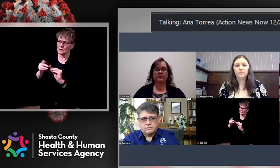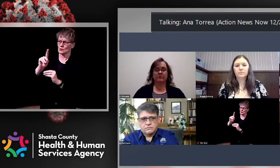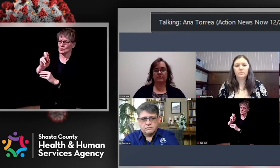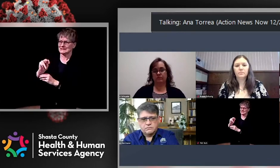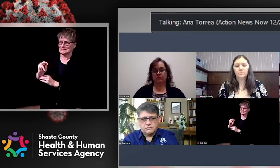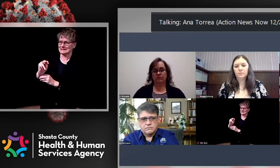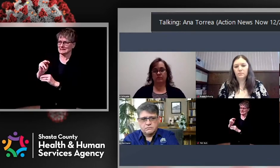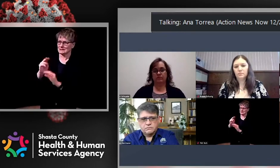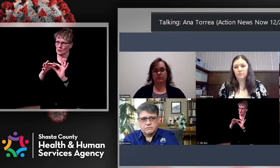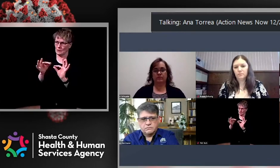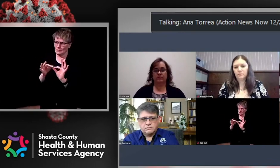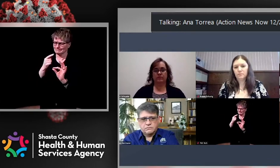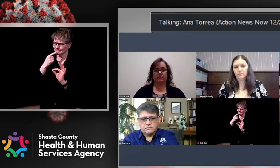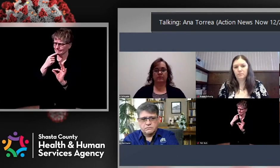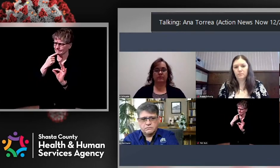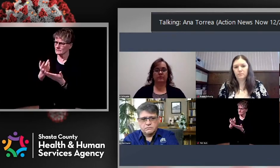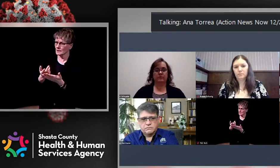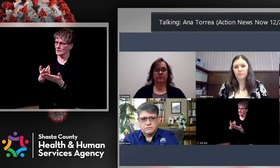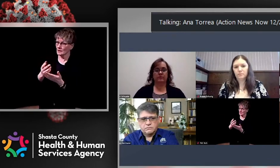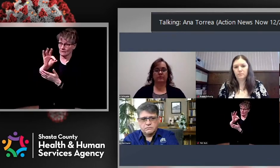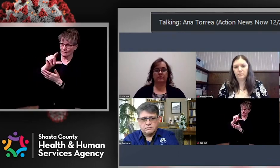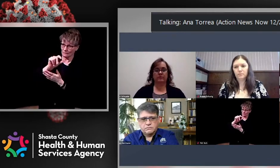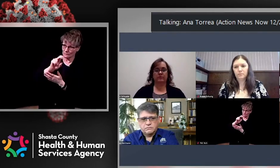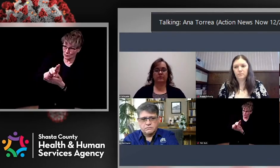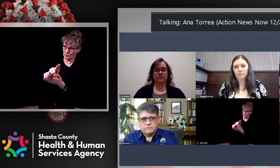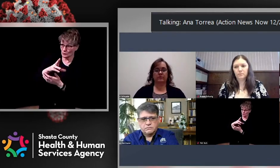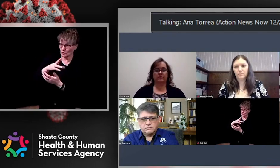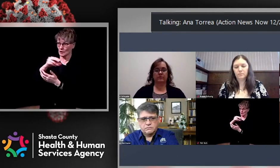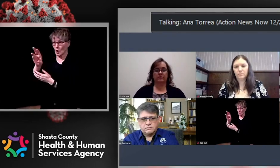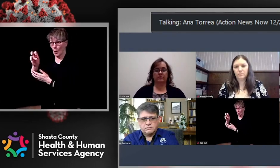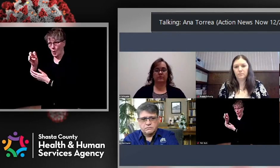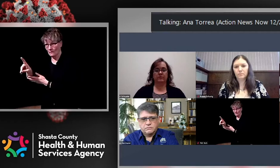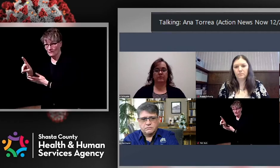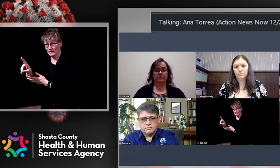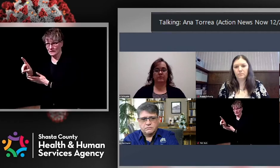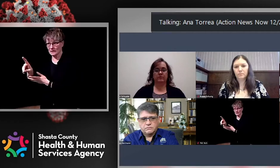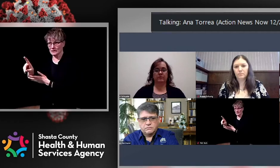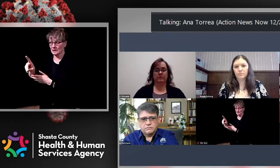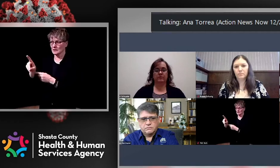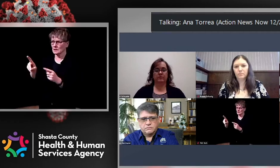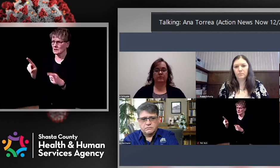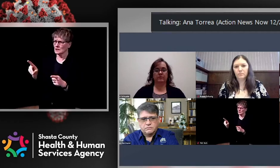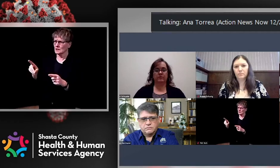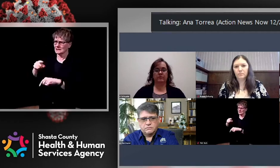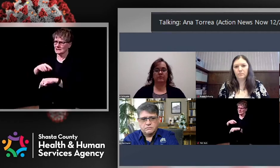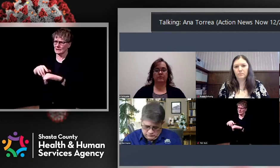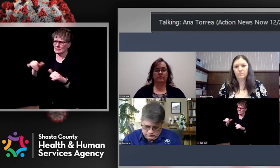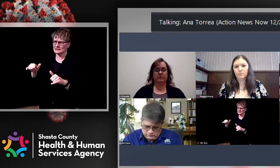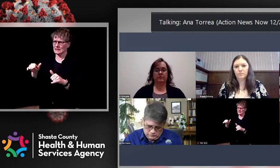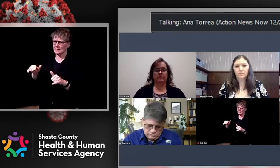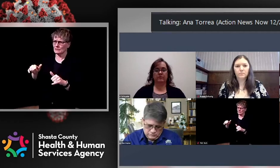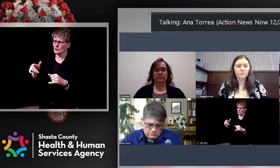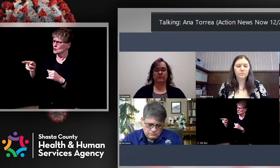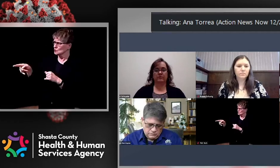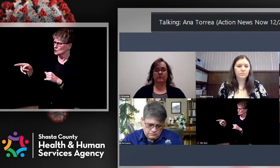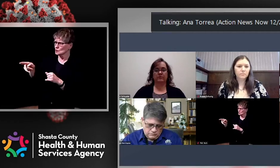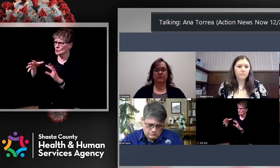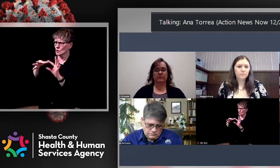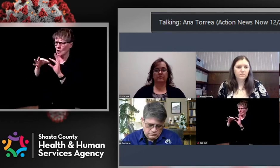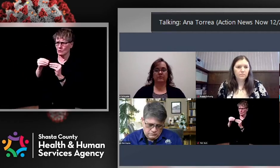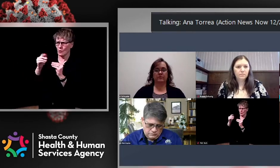that's efficacy versus these COVID vaccines we're seeing out there, if either one wants to comment on it.